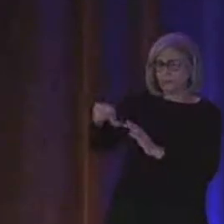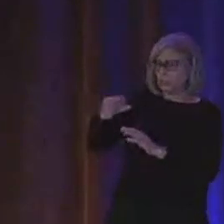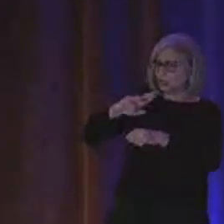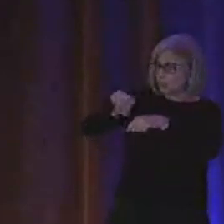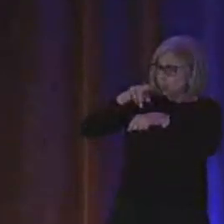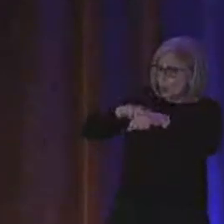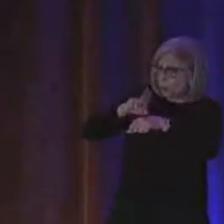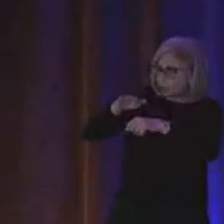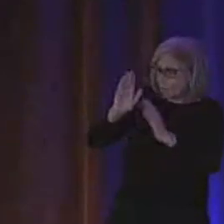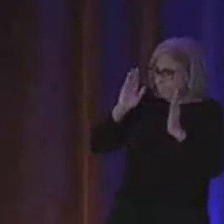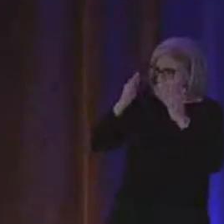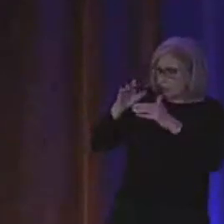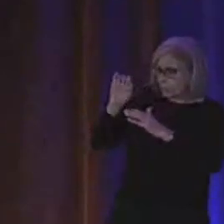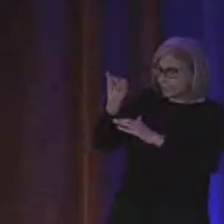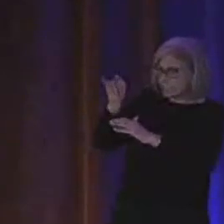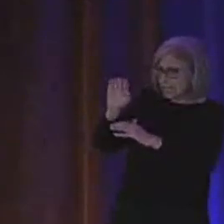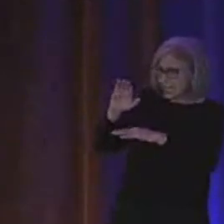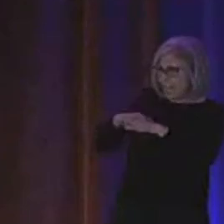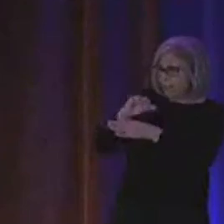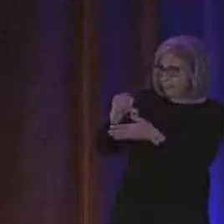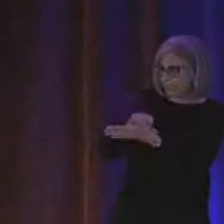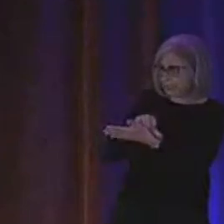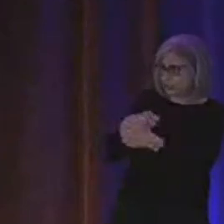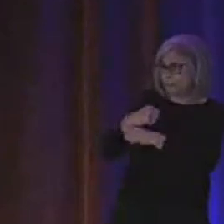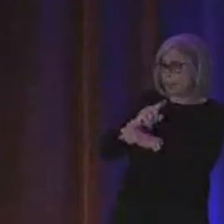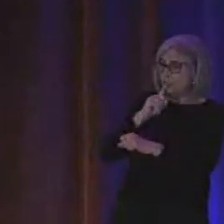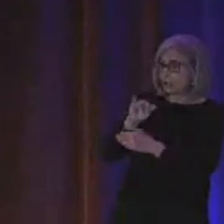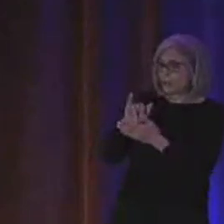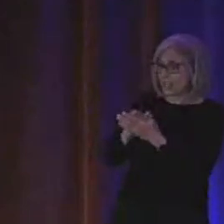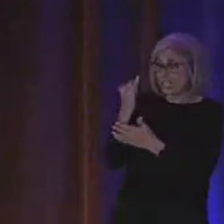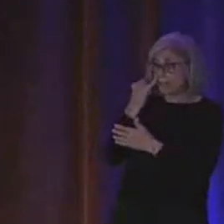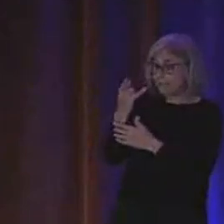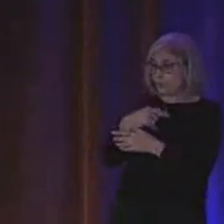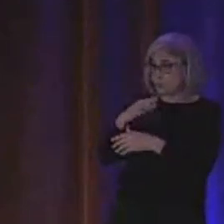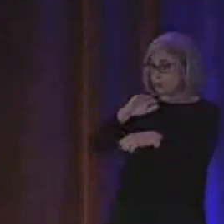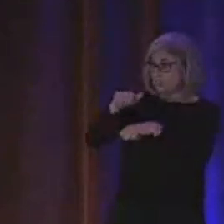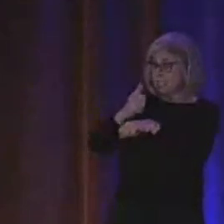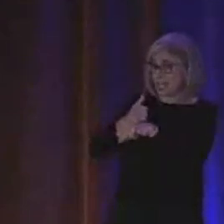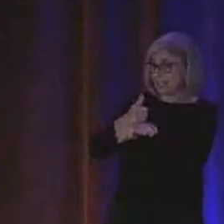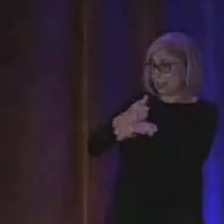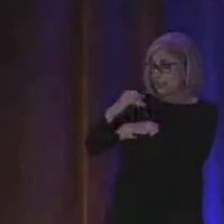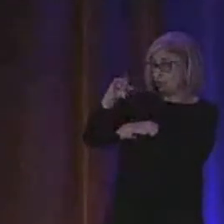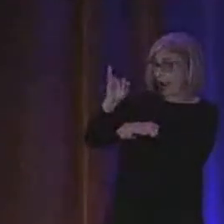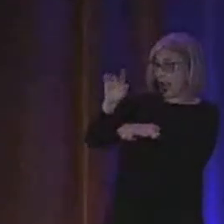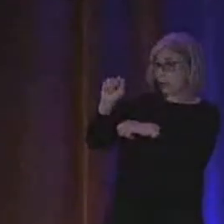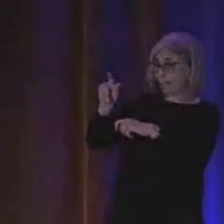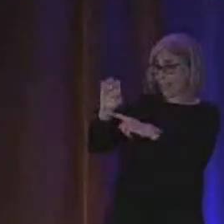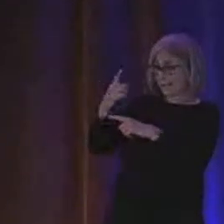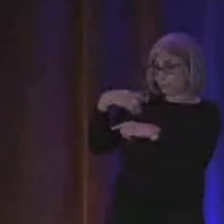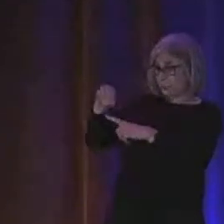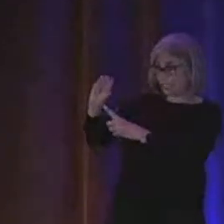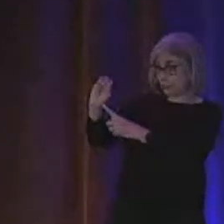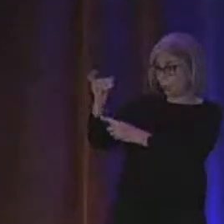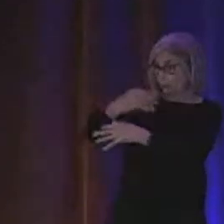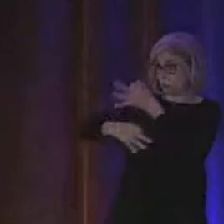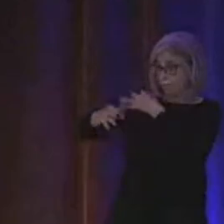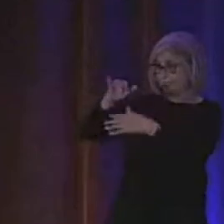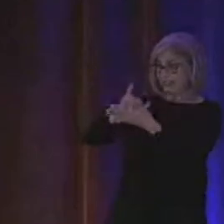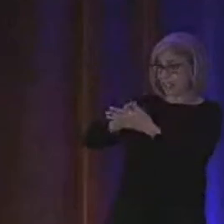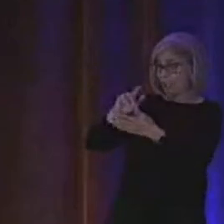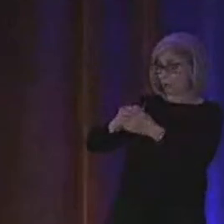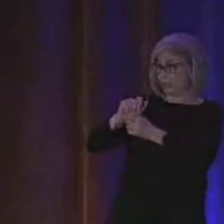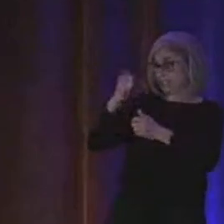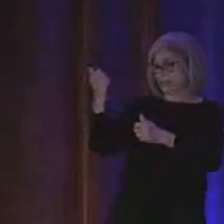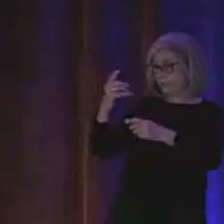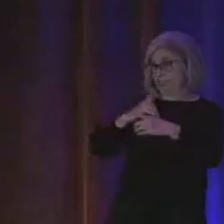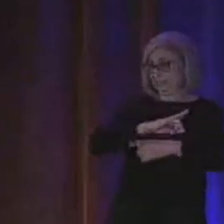normalize your focus states on the page, making sure that even if you set your outline to 0, you are replacing that style with something else.